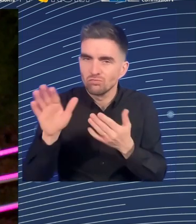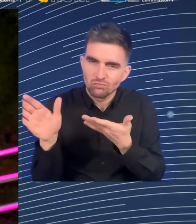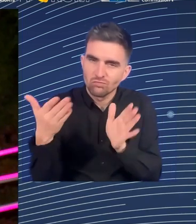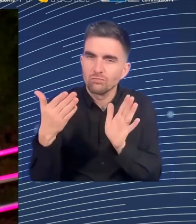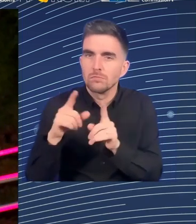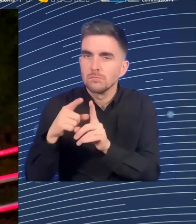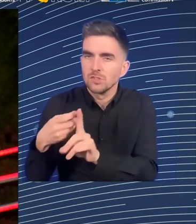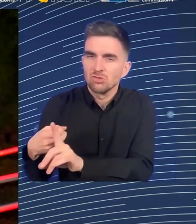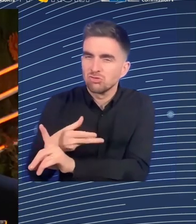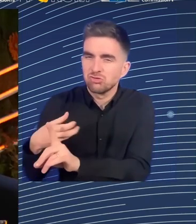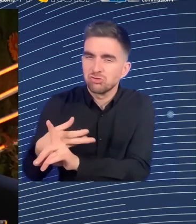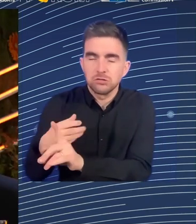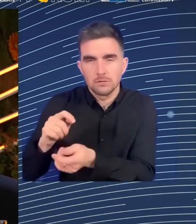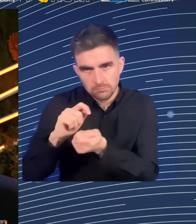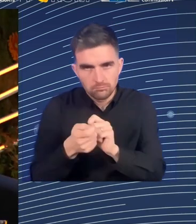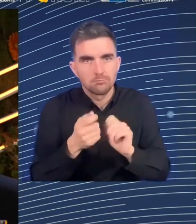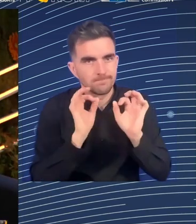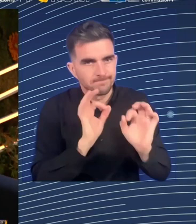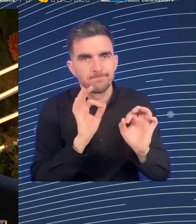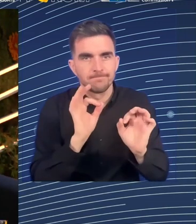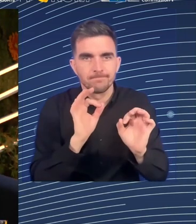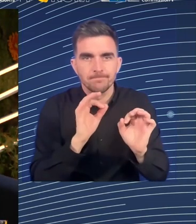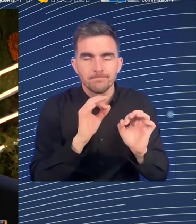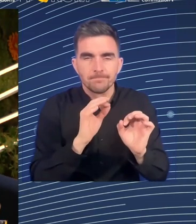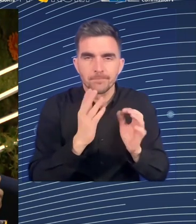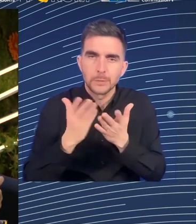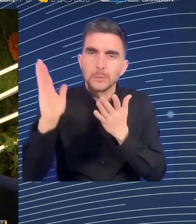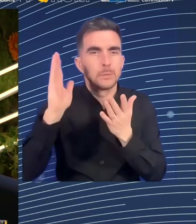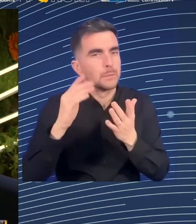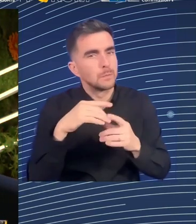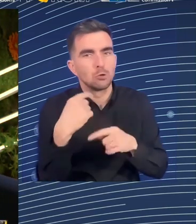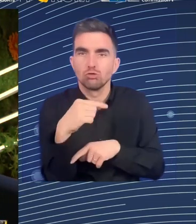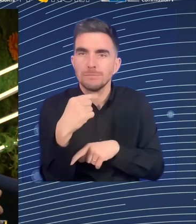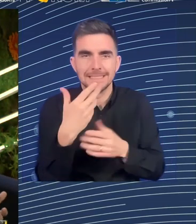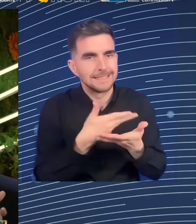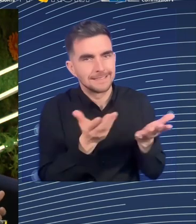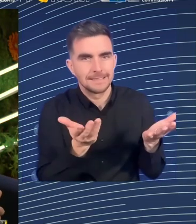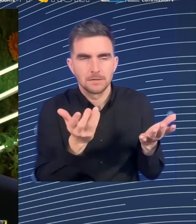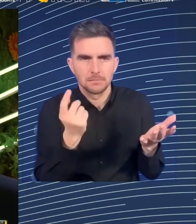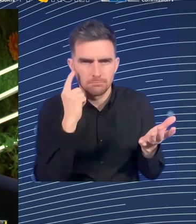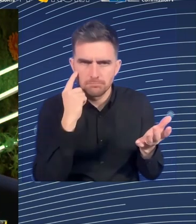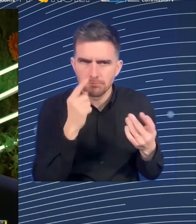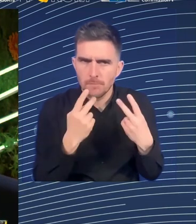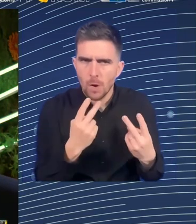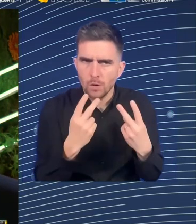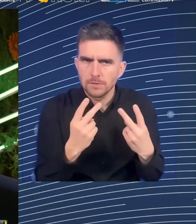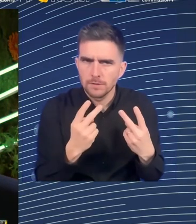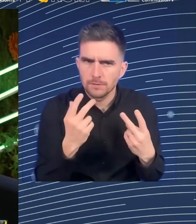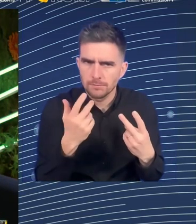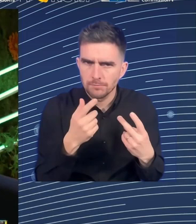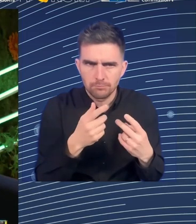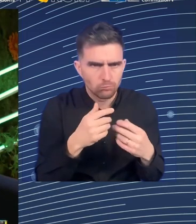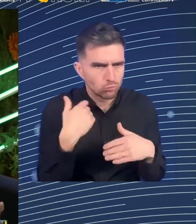of occupations, and we need to take this into account. On the other hand, we see some other occupations, for